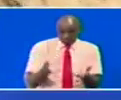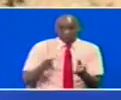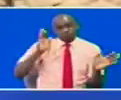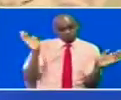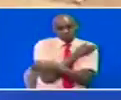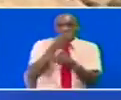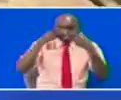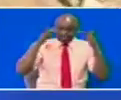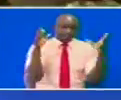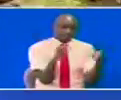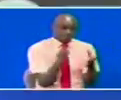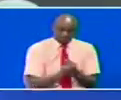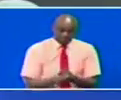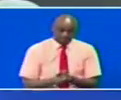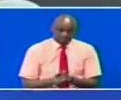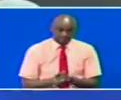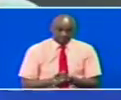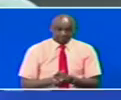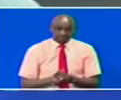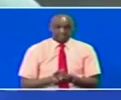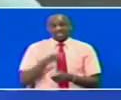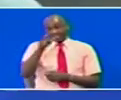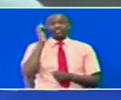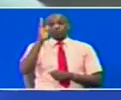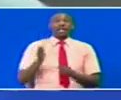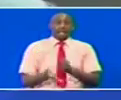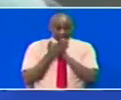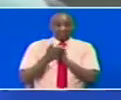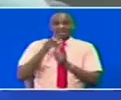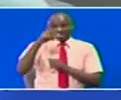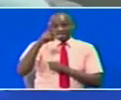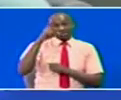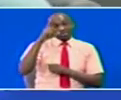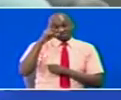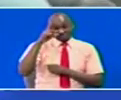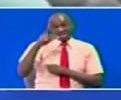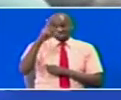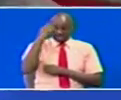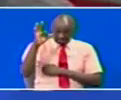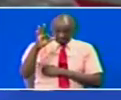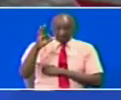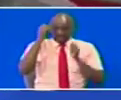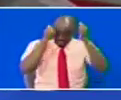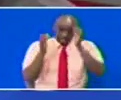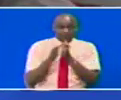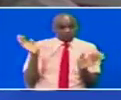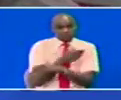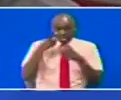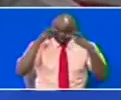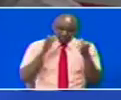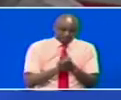the Al-Shabaab militia. The Hueys will boost the KDF's capacity to combat Al-Shabaab. This